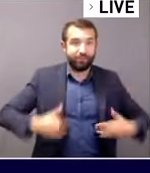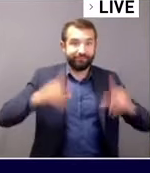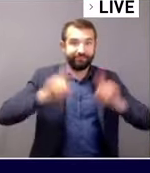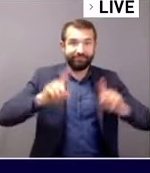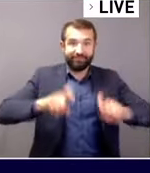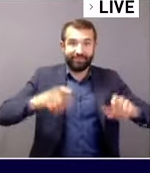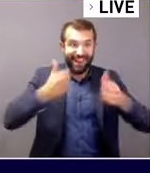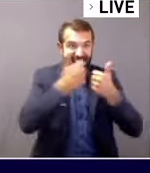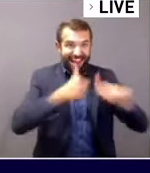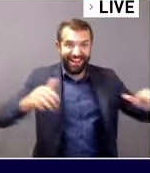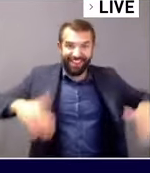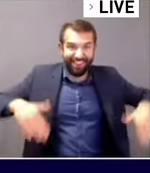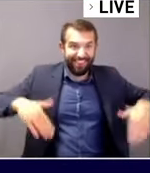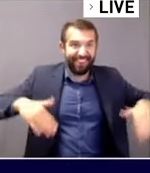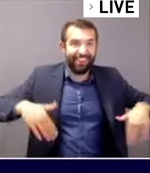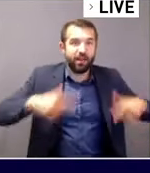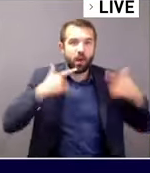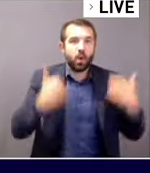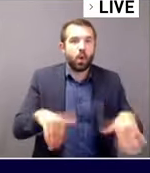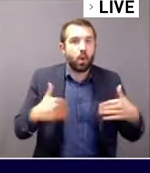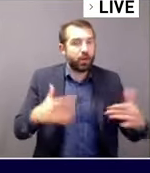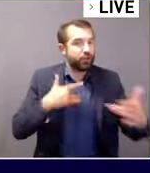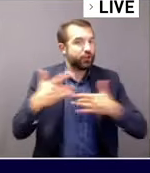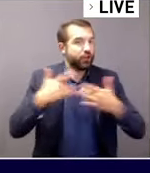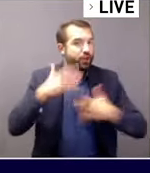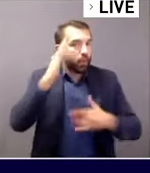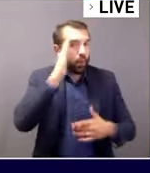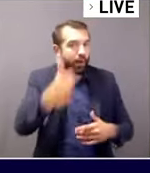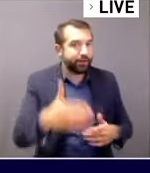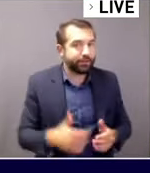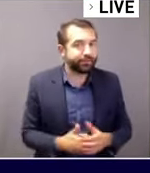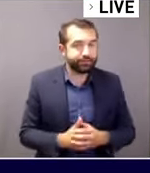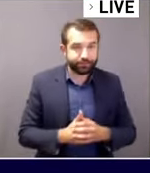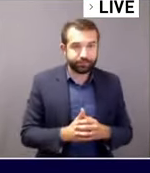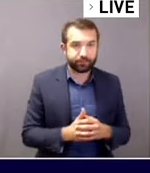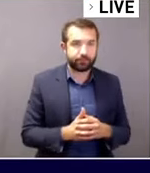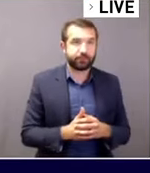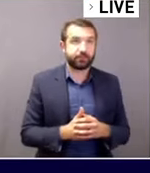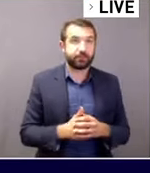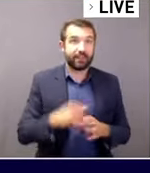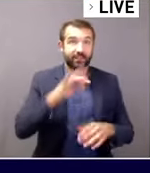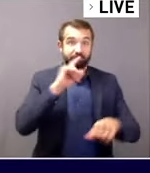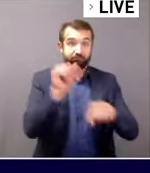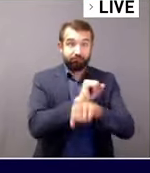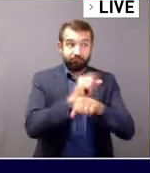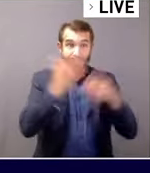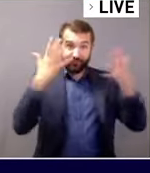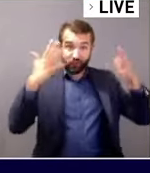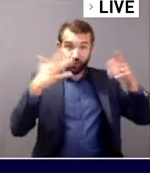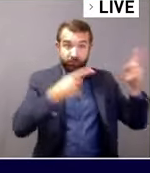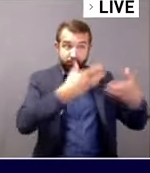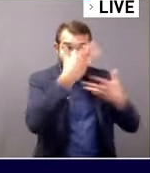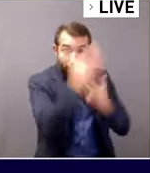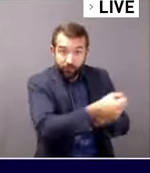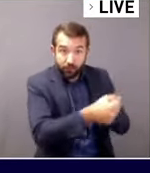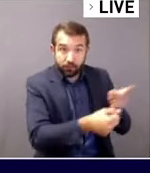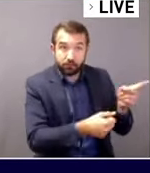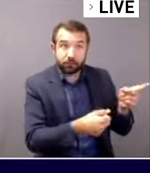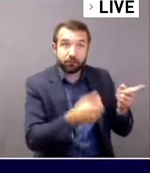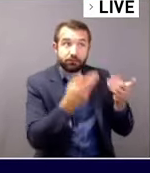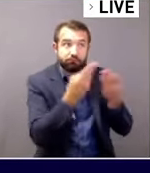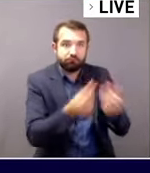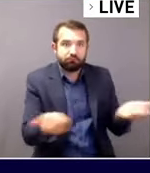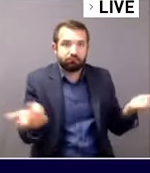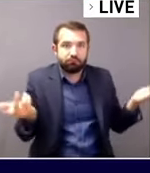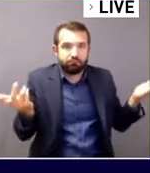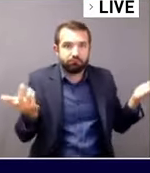concerns that that would have around erosion of faith and confidence in the public health system. There are also smaller but equally